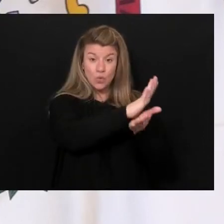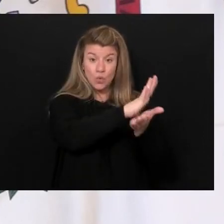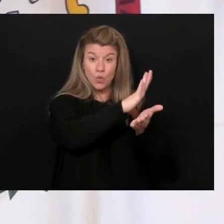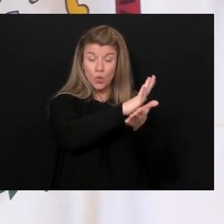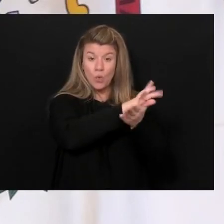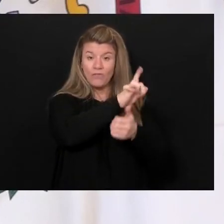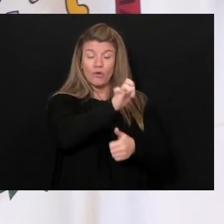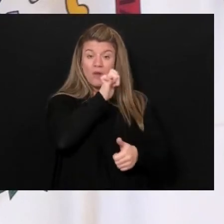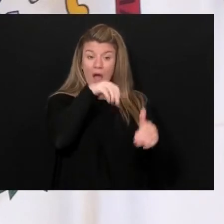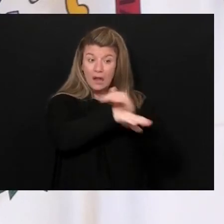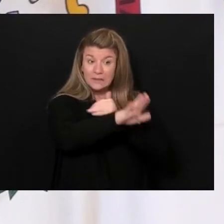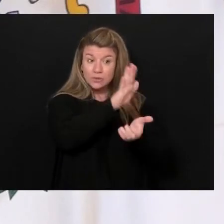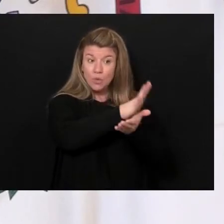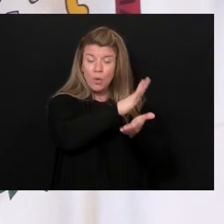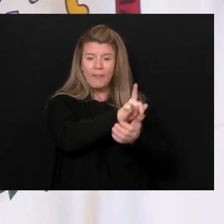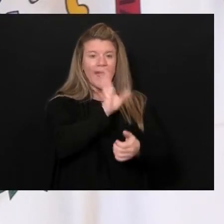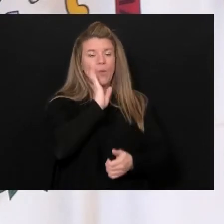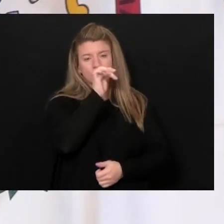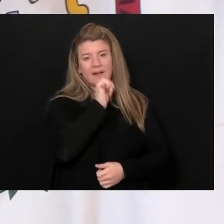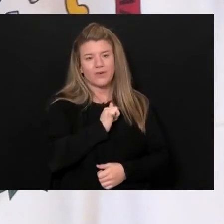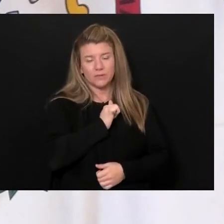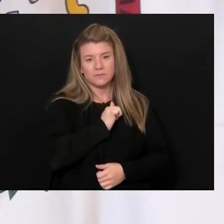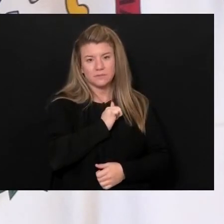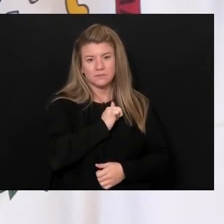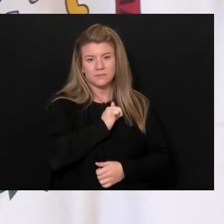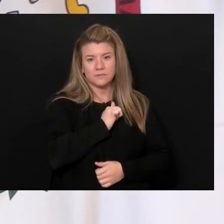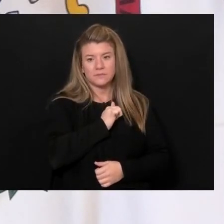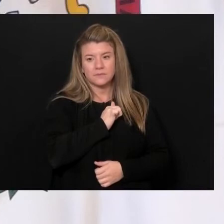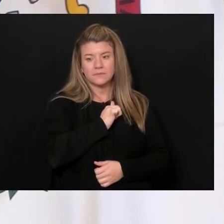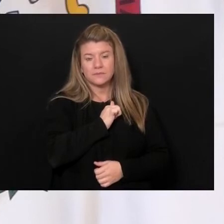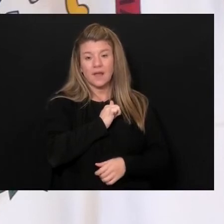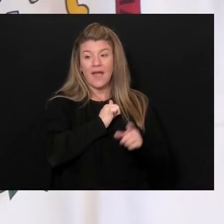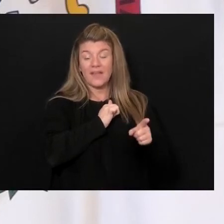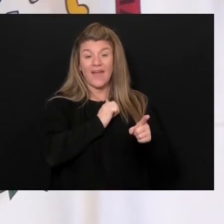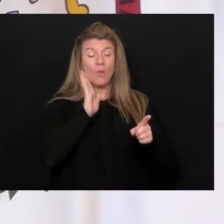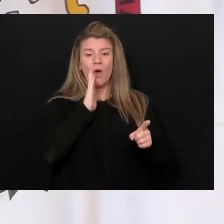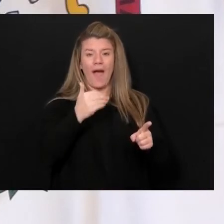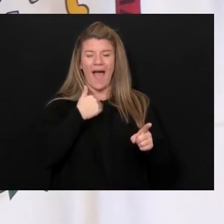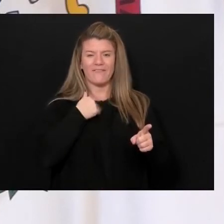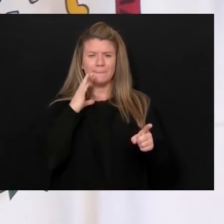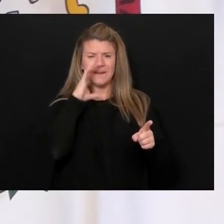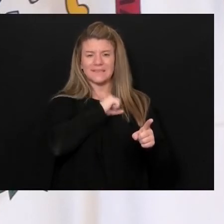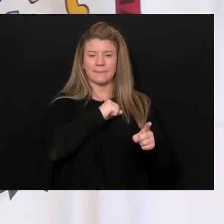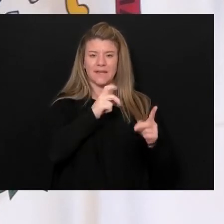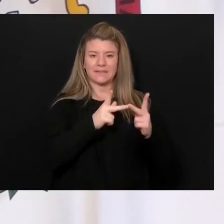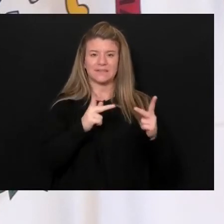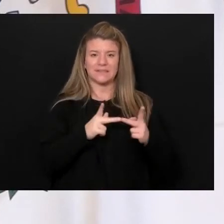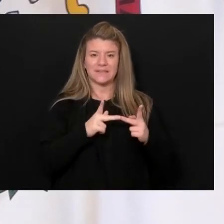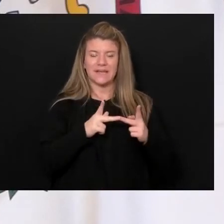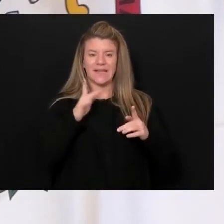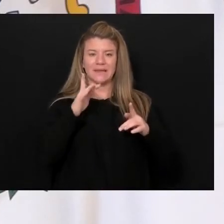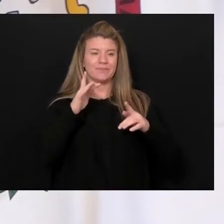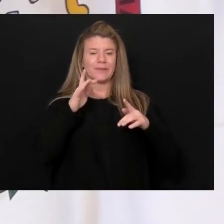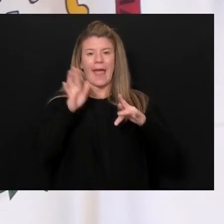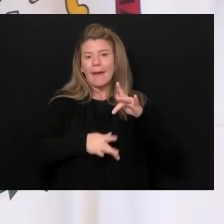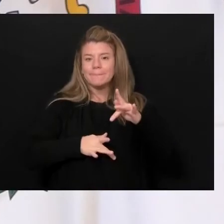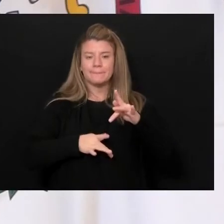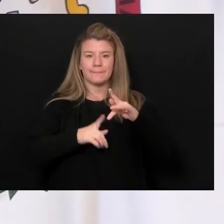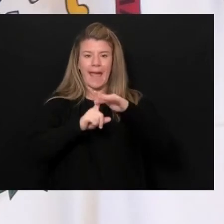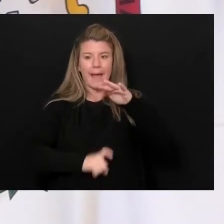aren't in school, they're going to really suffer. And they're going to have a void. That's all there is to it. Our